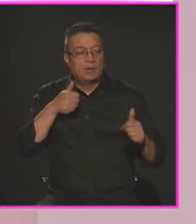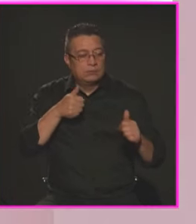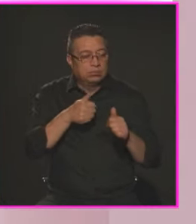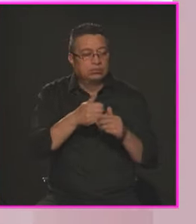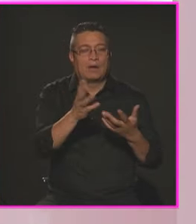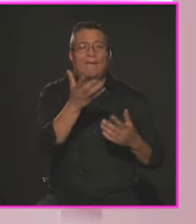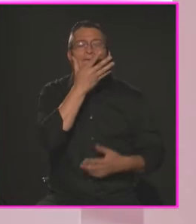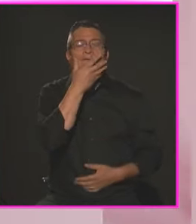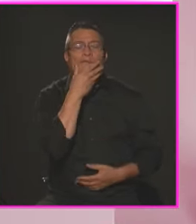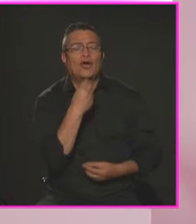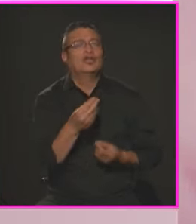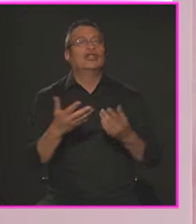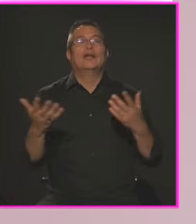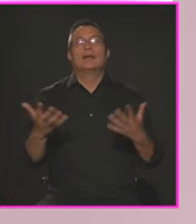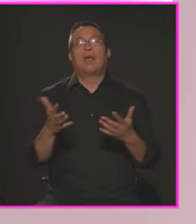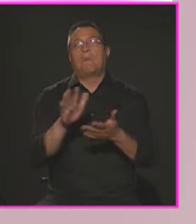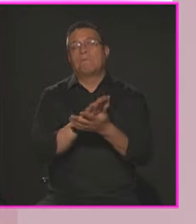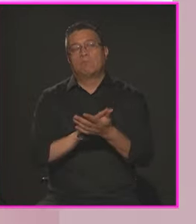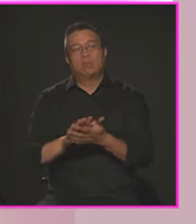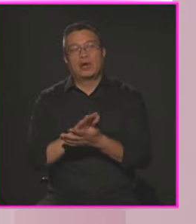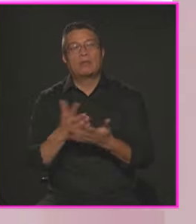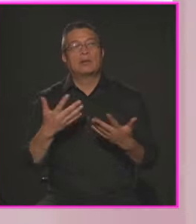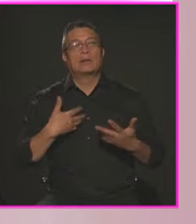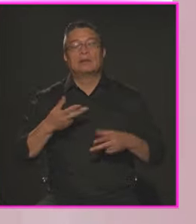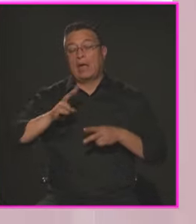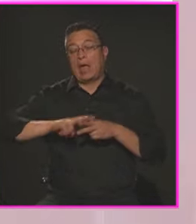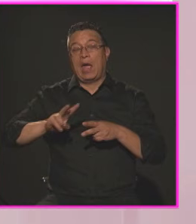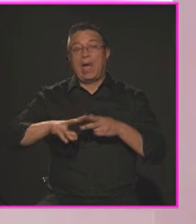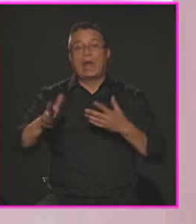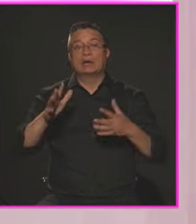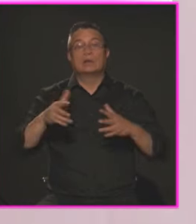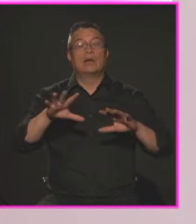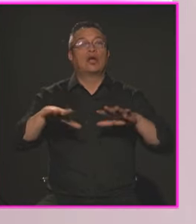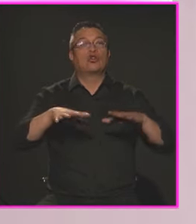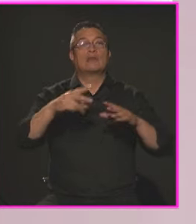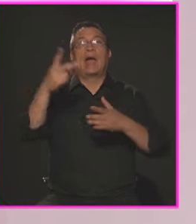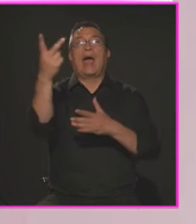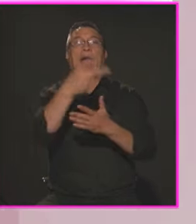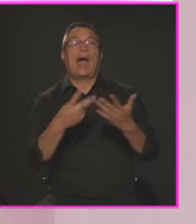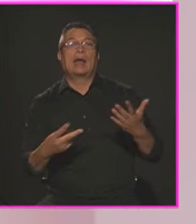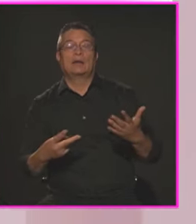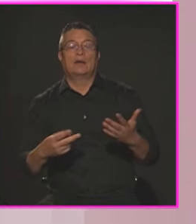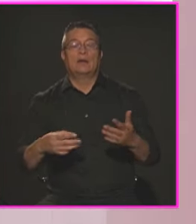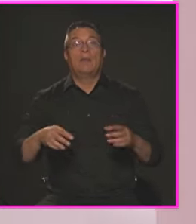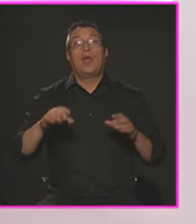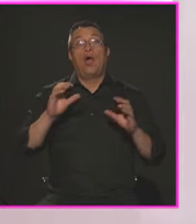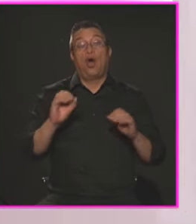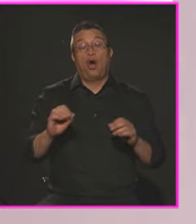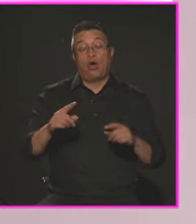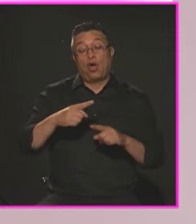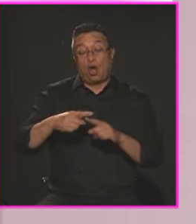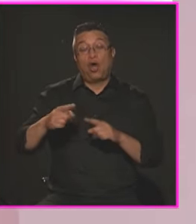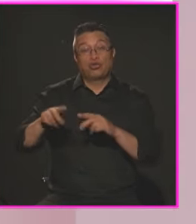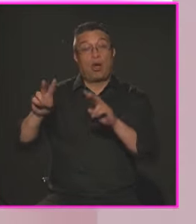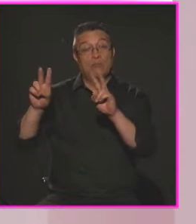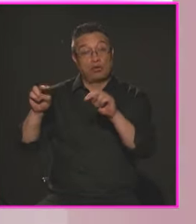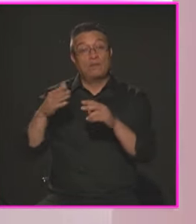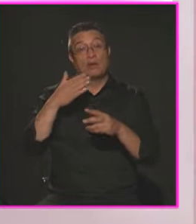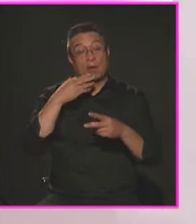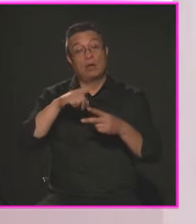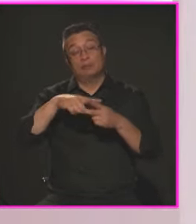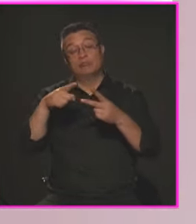some art activities. But there is also another reason, which is to invent